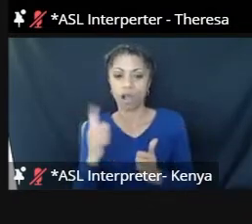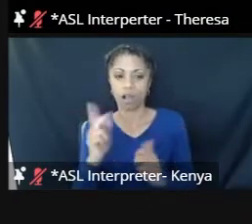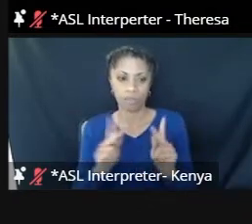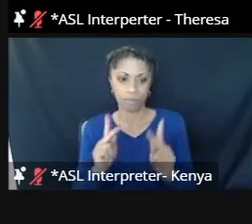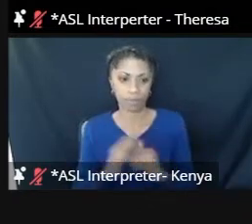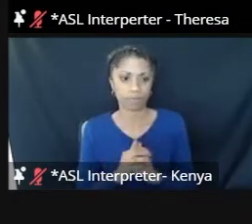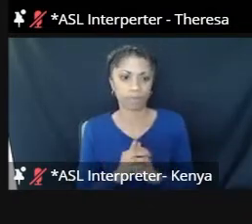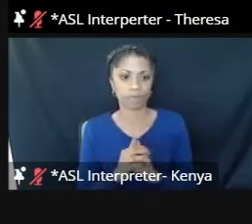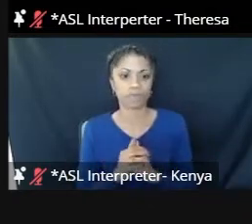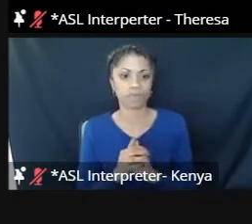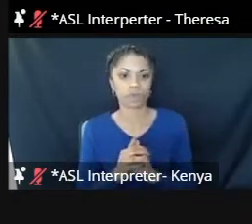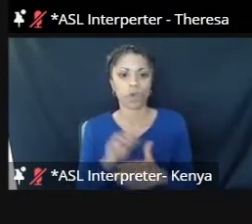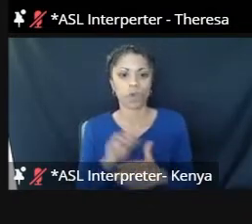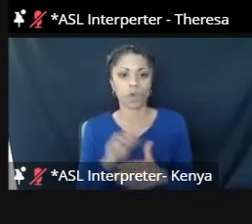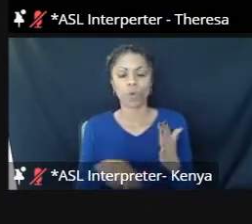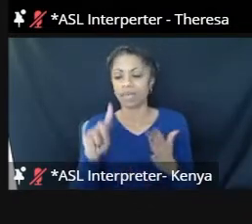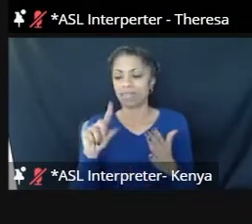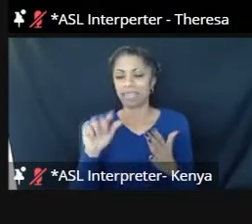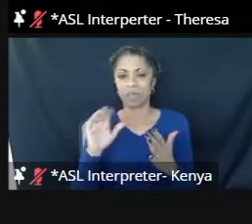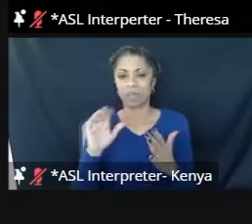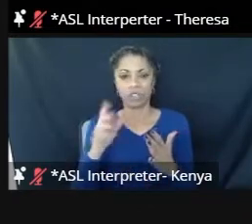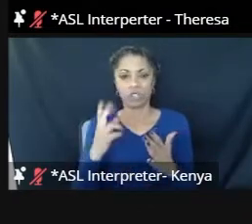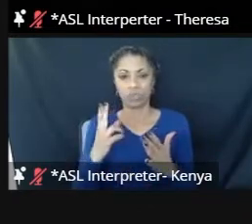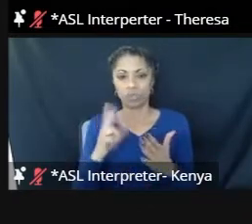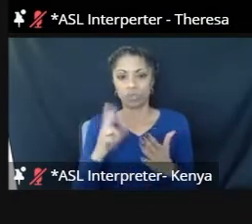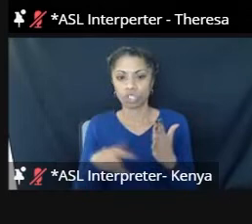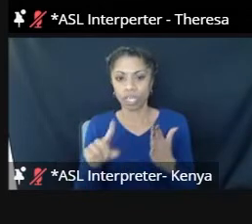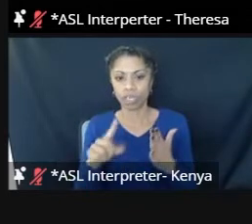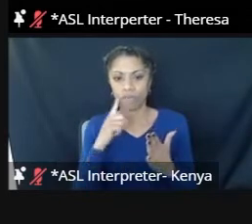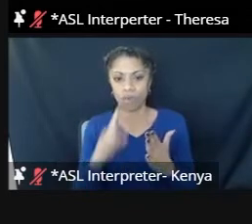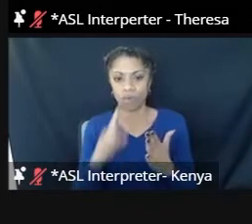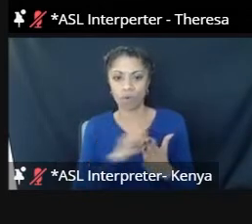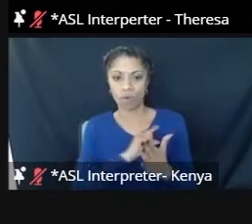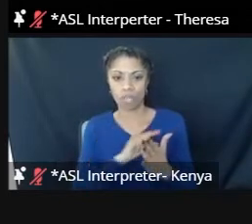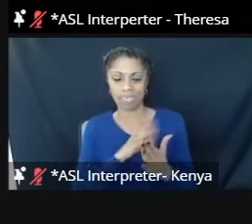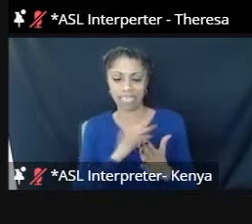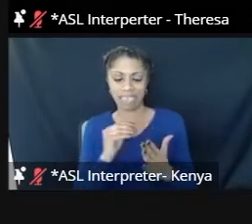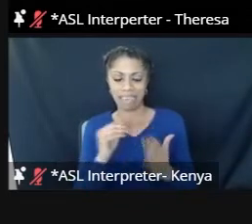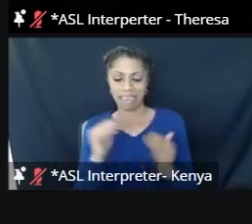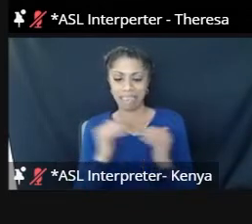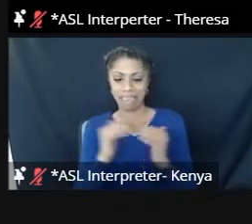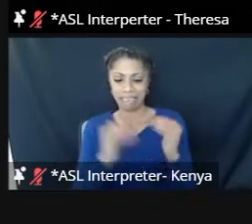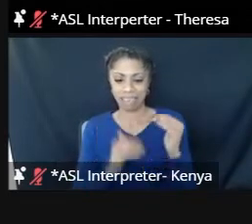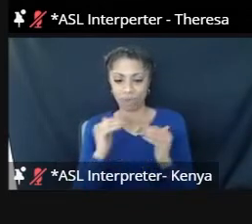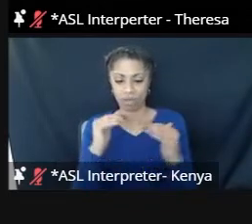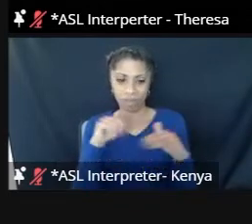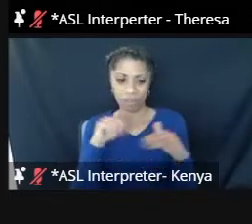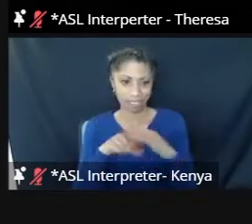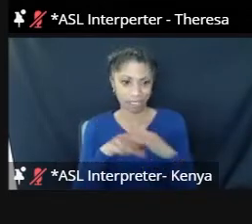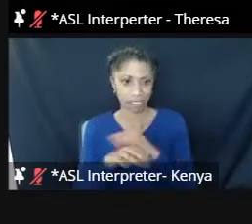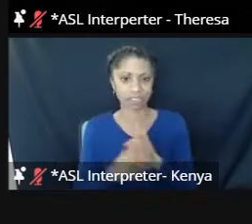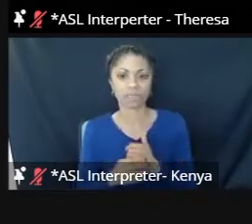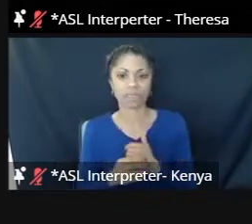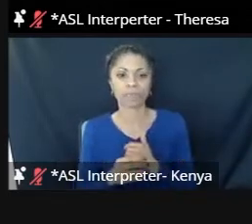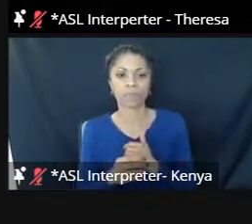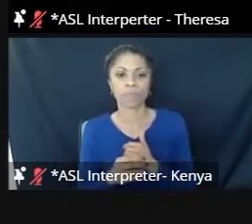and equitable access? And third, what are we learning about assessment and accountability more broadly? And so